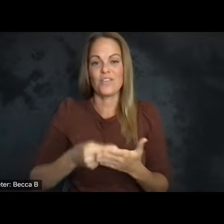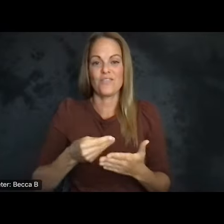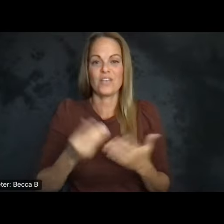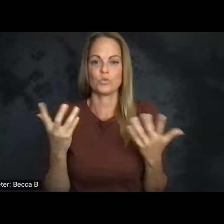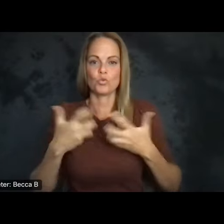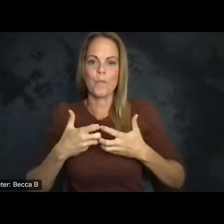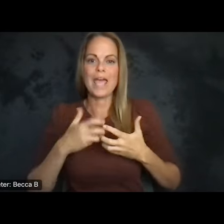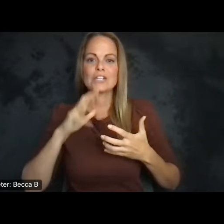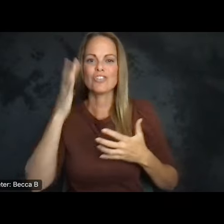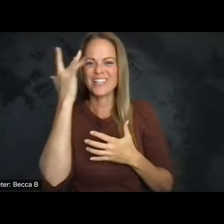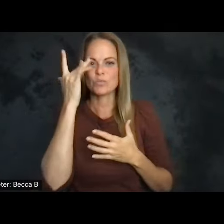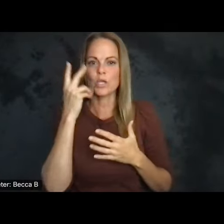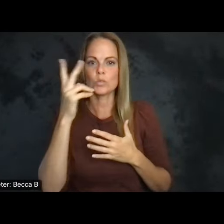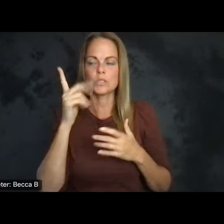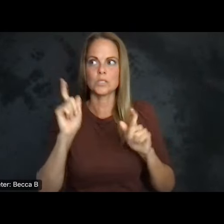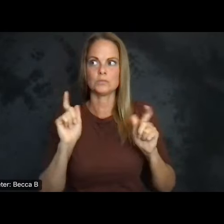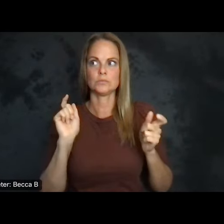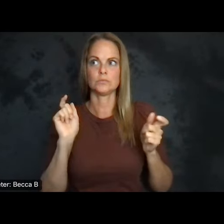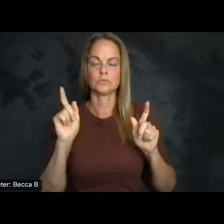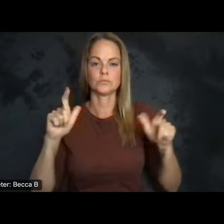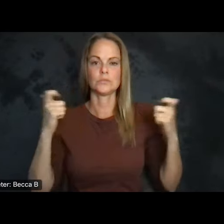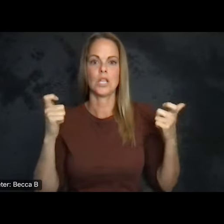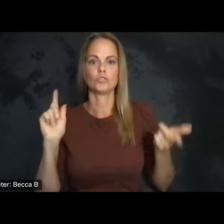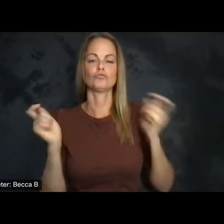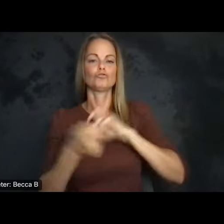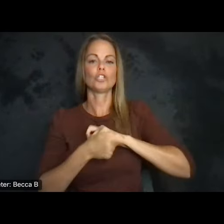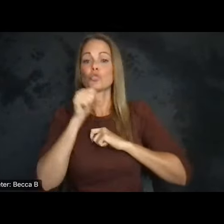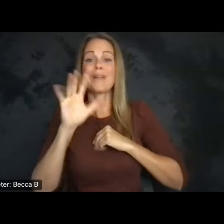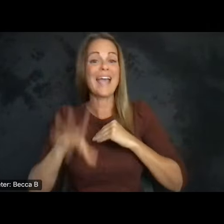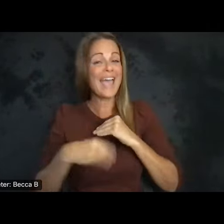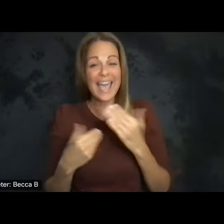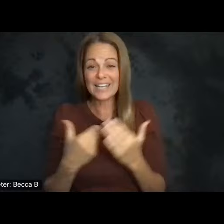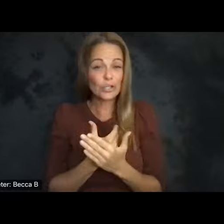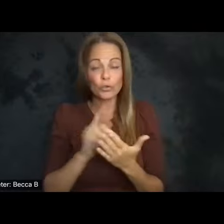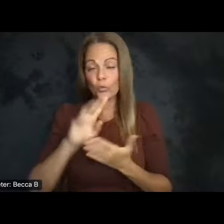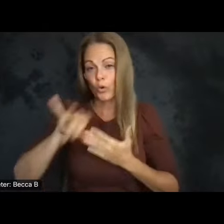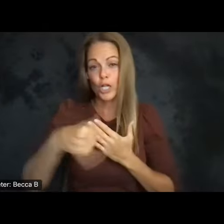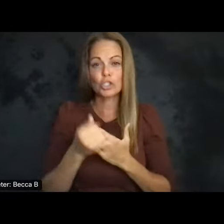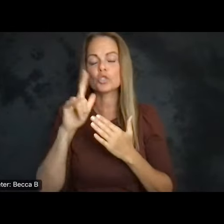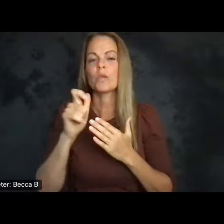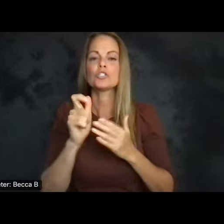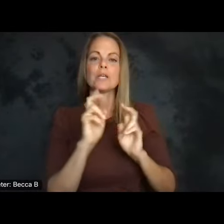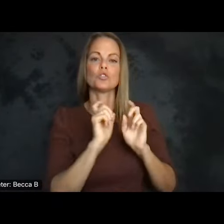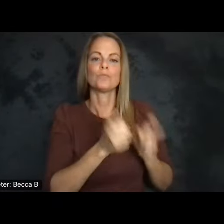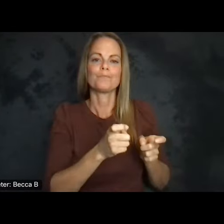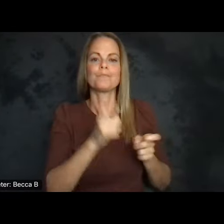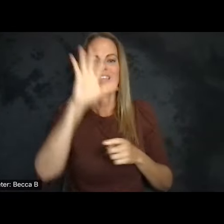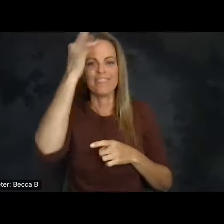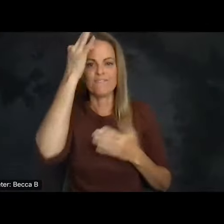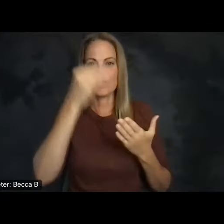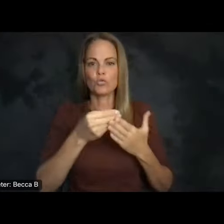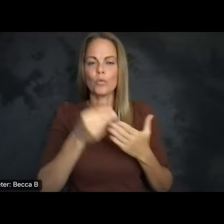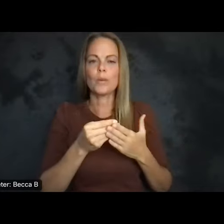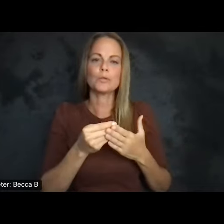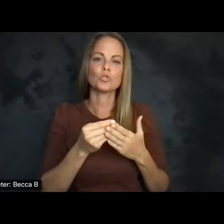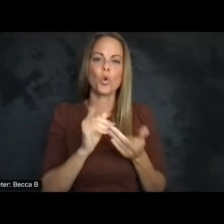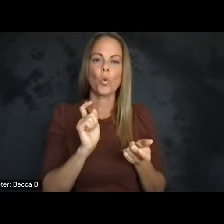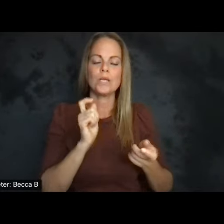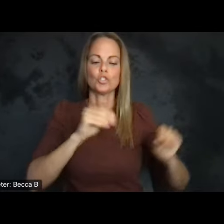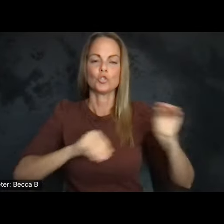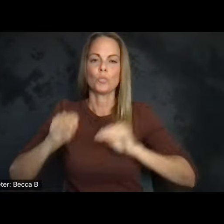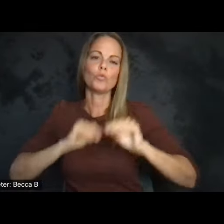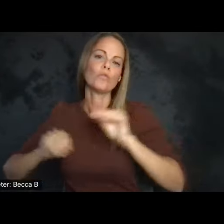jump. It's not that we're adding new projects. We just had to obligate those federal funds, which required us to shift some of those projects up from 27